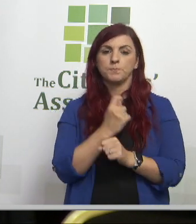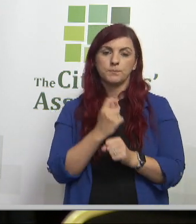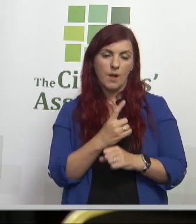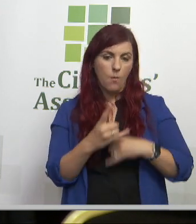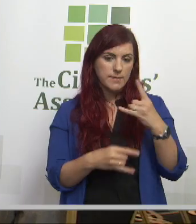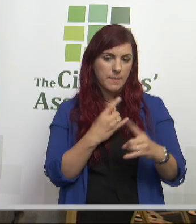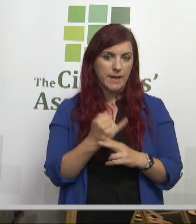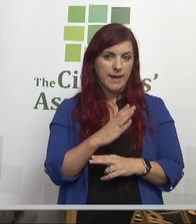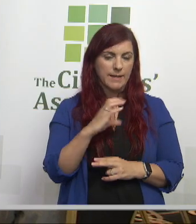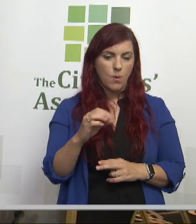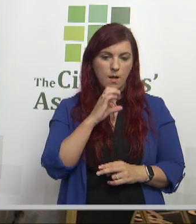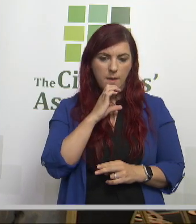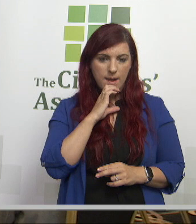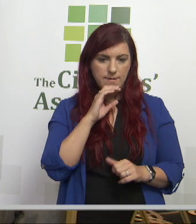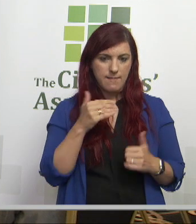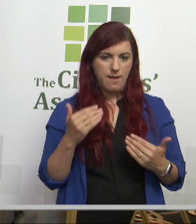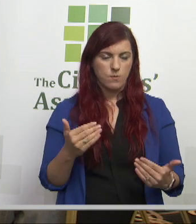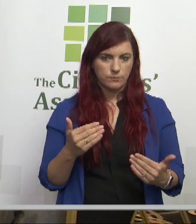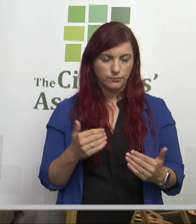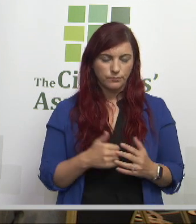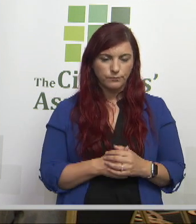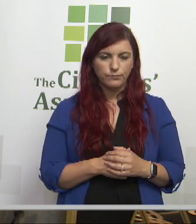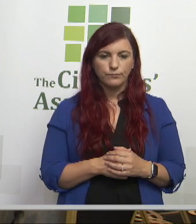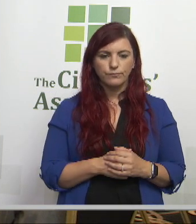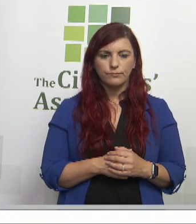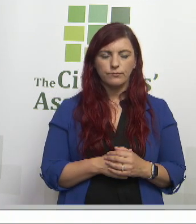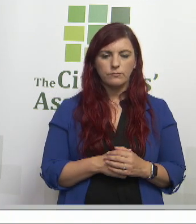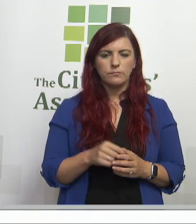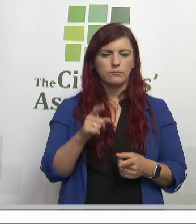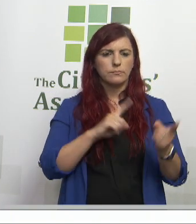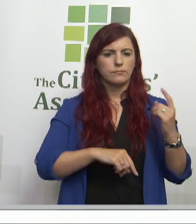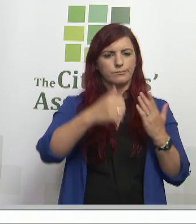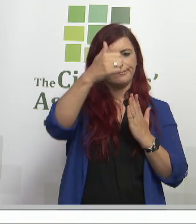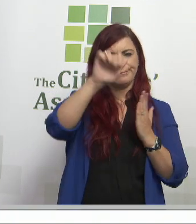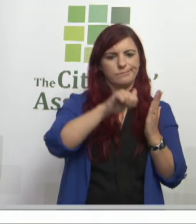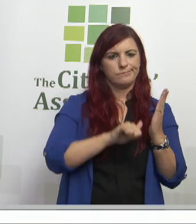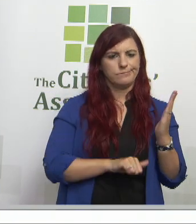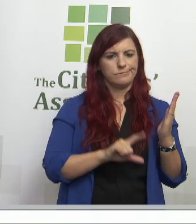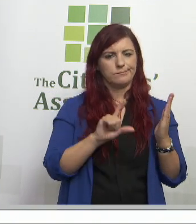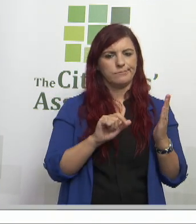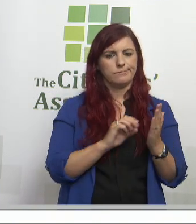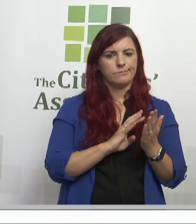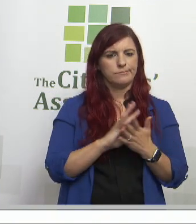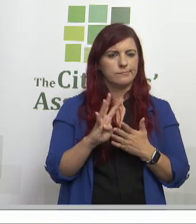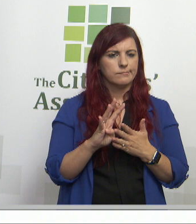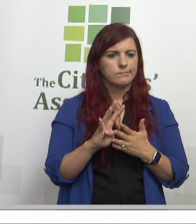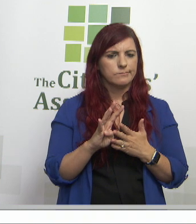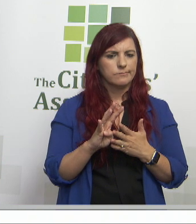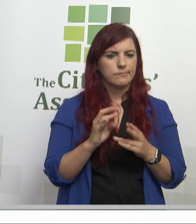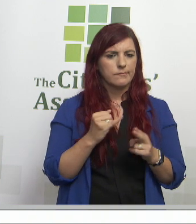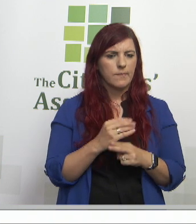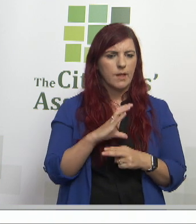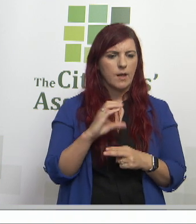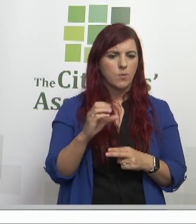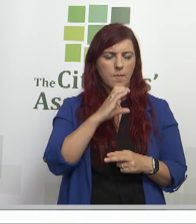County Monaghan? It's not a good story. So this is a list of 714 wetlands in County Monaghan. We've got more than